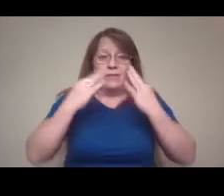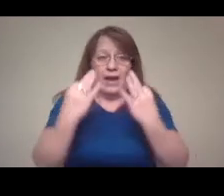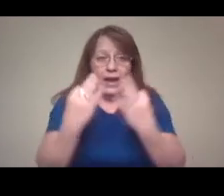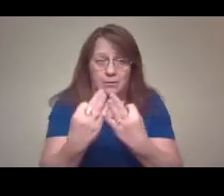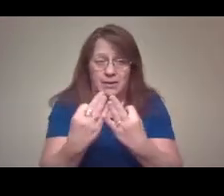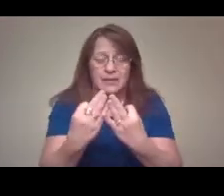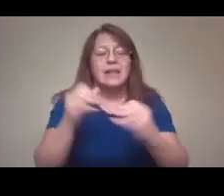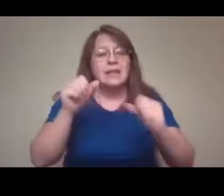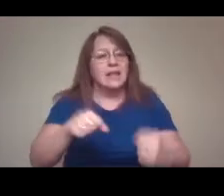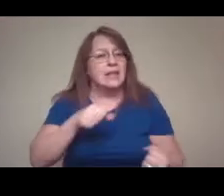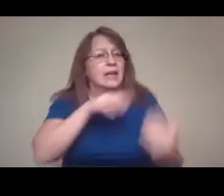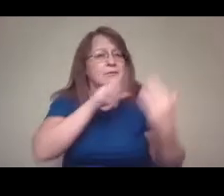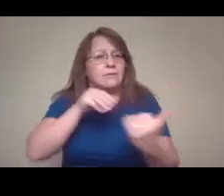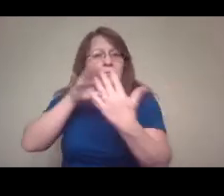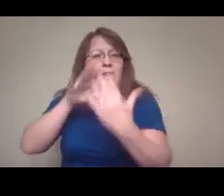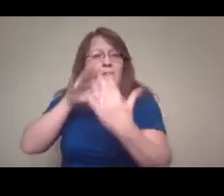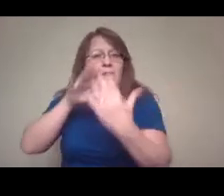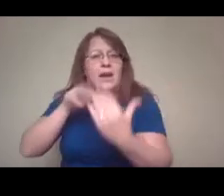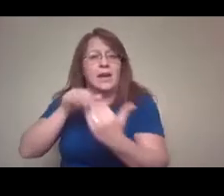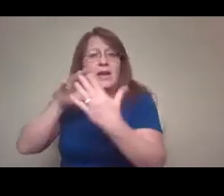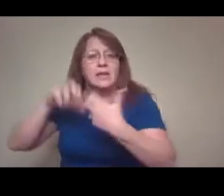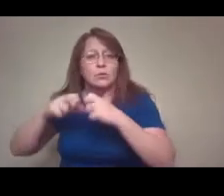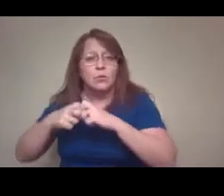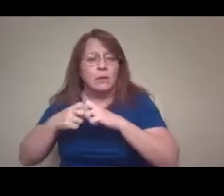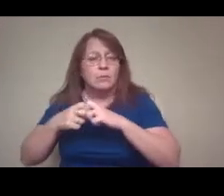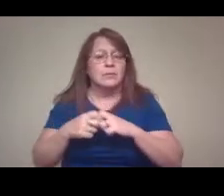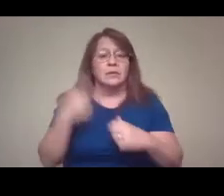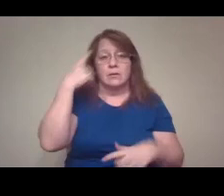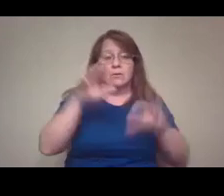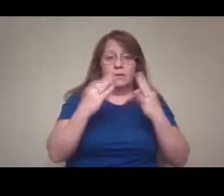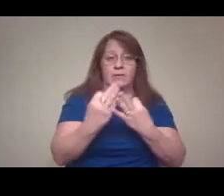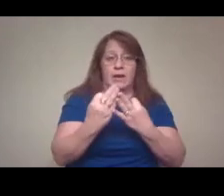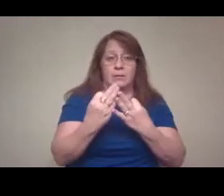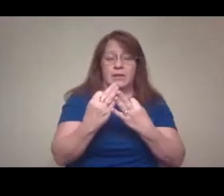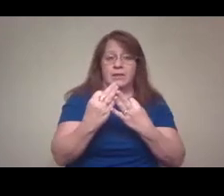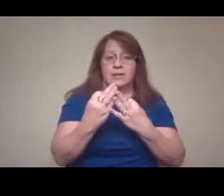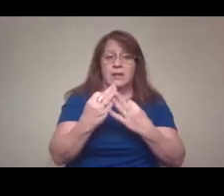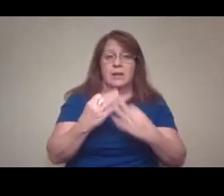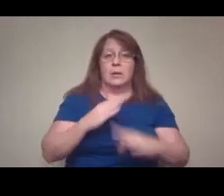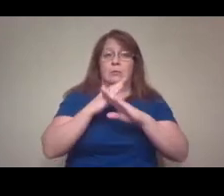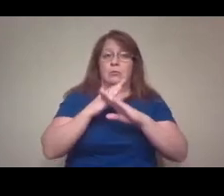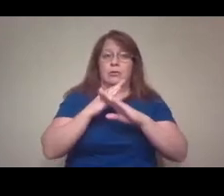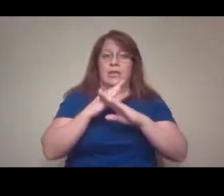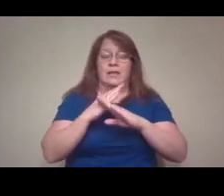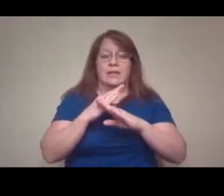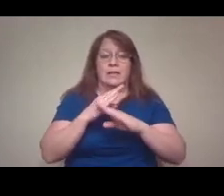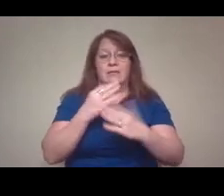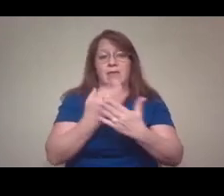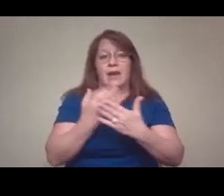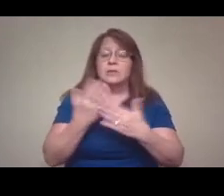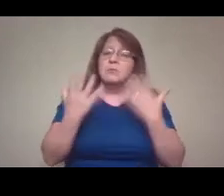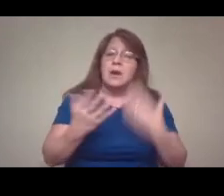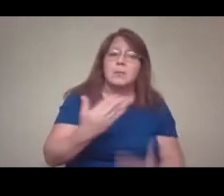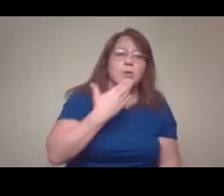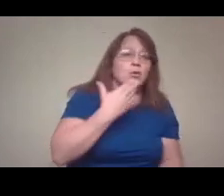life's challenges and to thrive. For families, protective factors can look like having proper nutrition, getting adequate sleep,